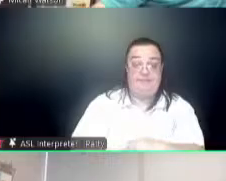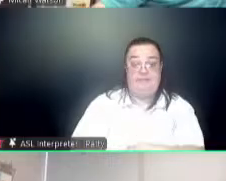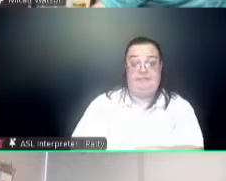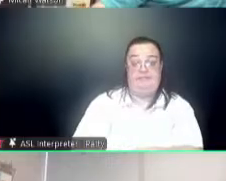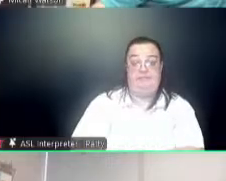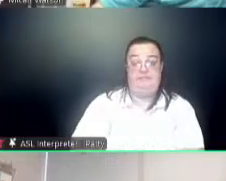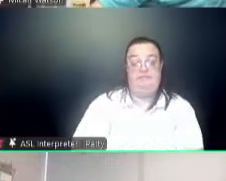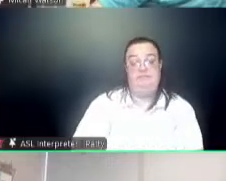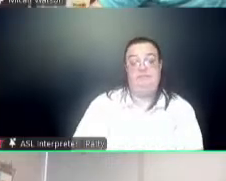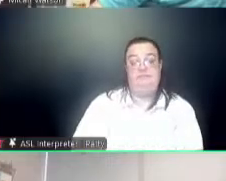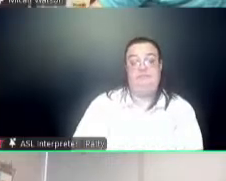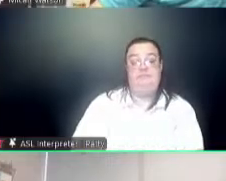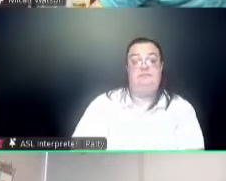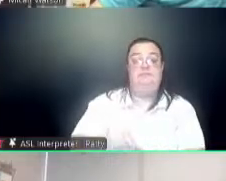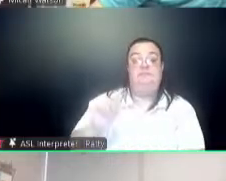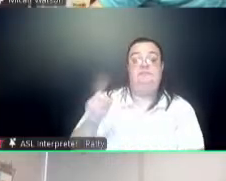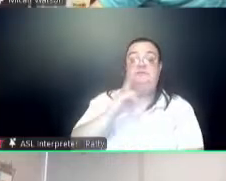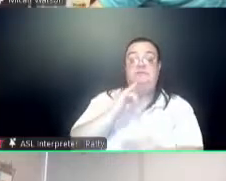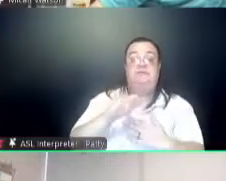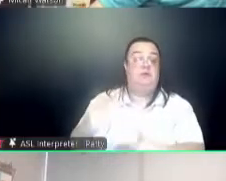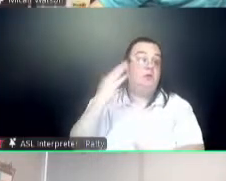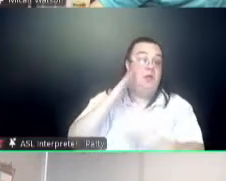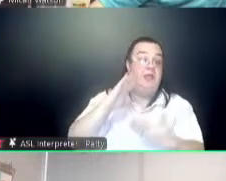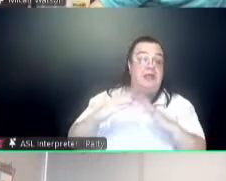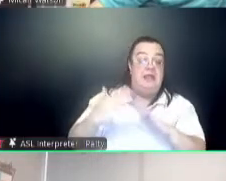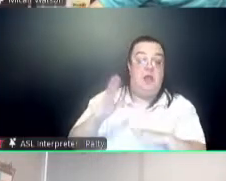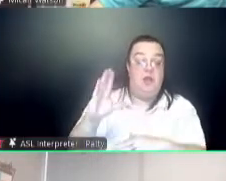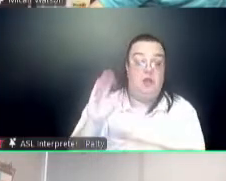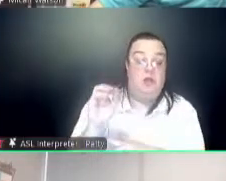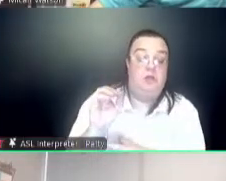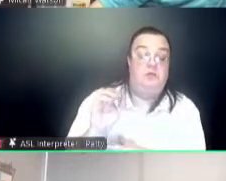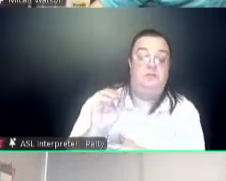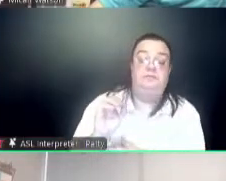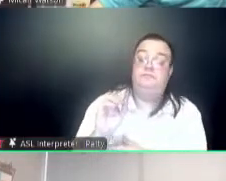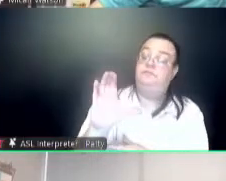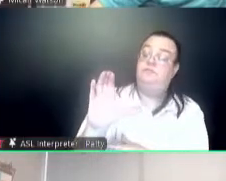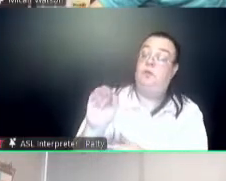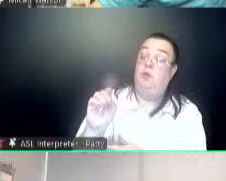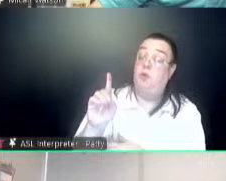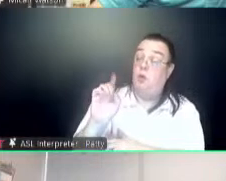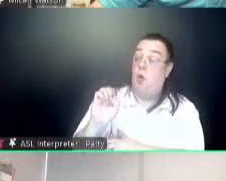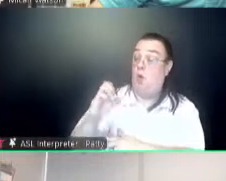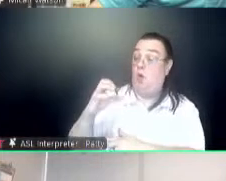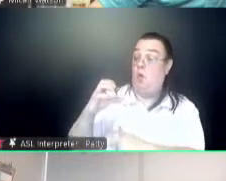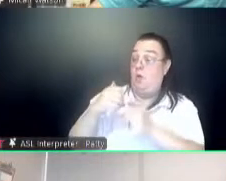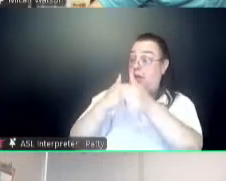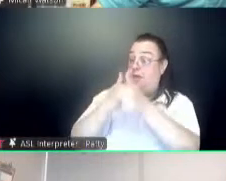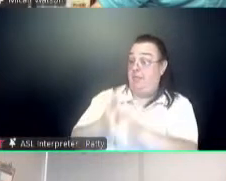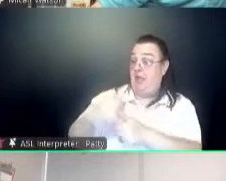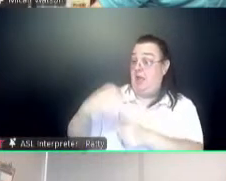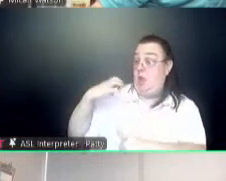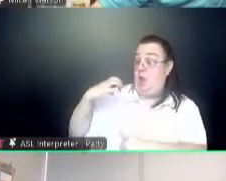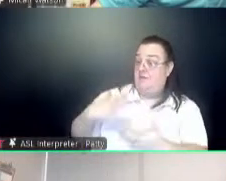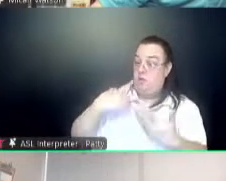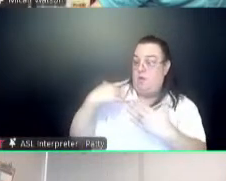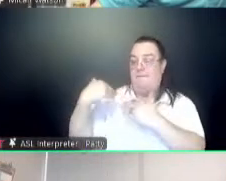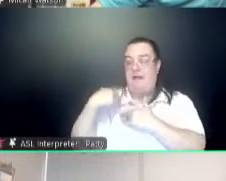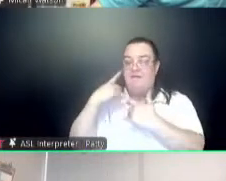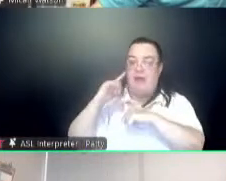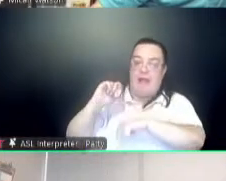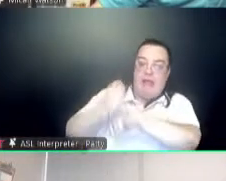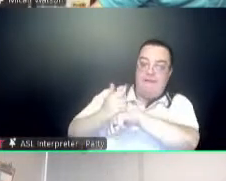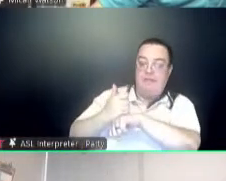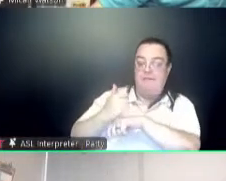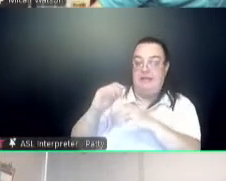Just so that you all know, the town code is responsible. The code compliance officer is responsible for implementing the town